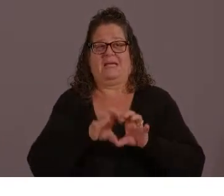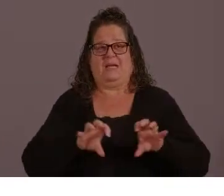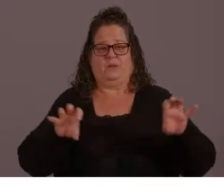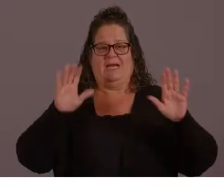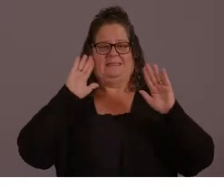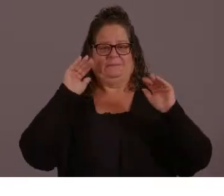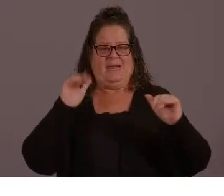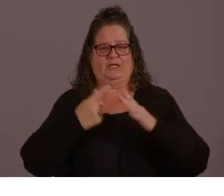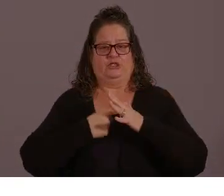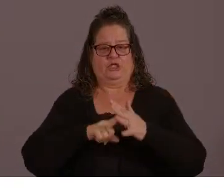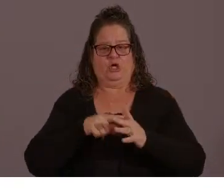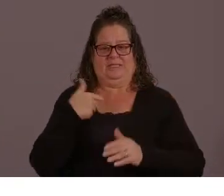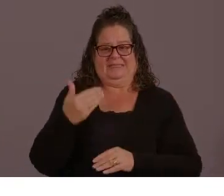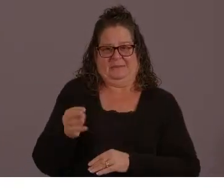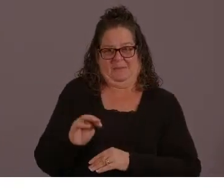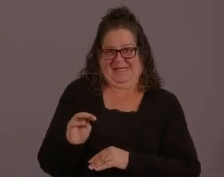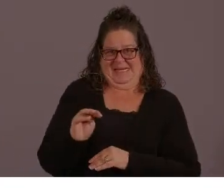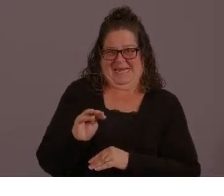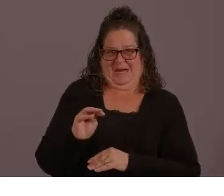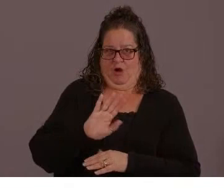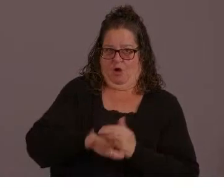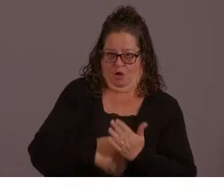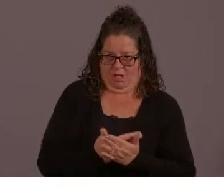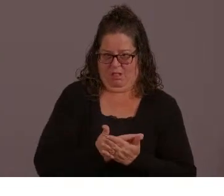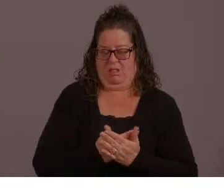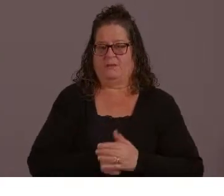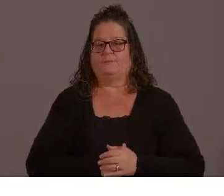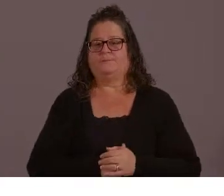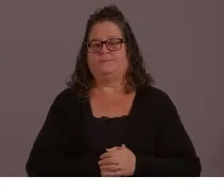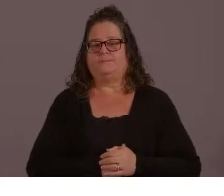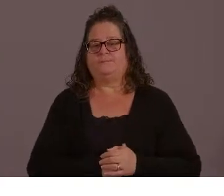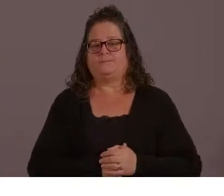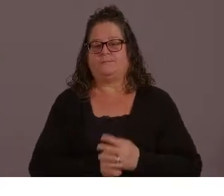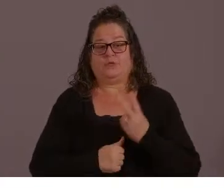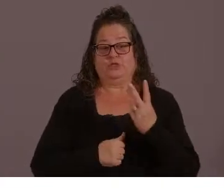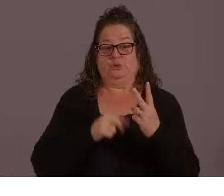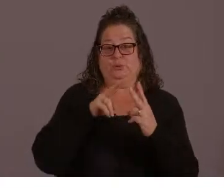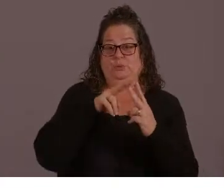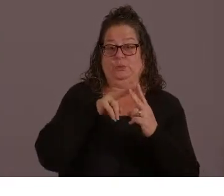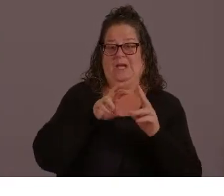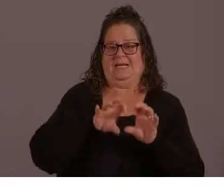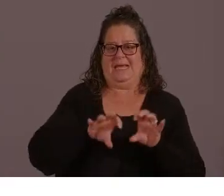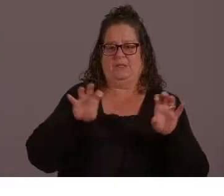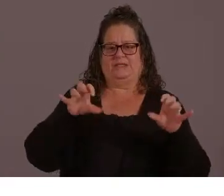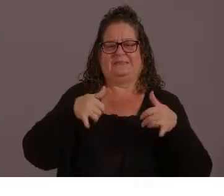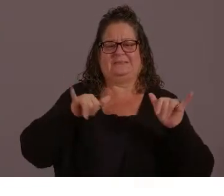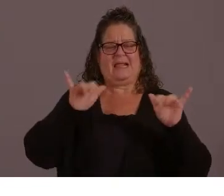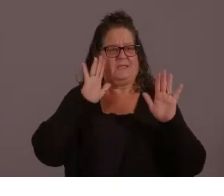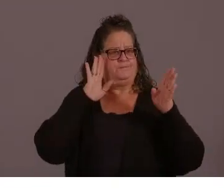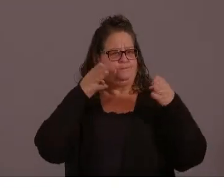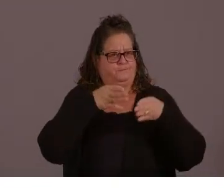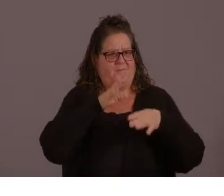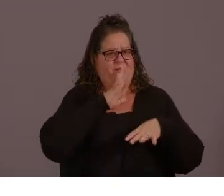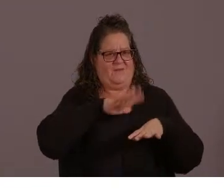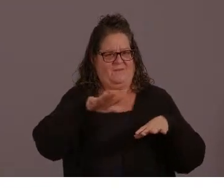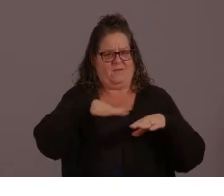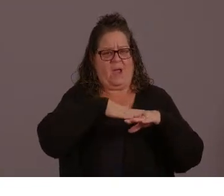doing vaccination with 55 plus priority groups and expect to shift by Monday as well.